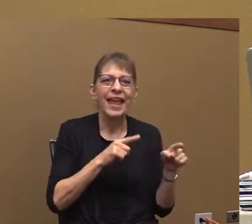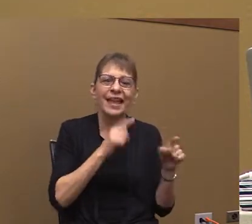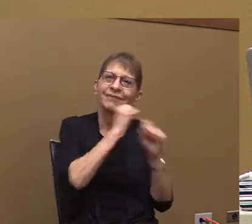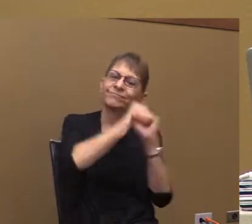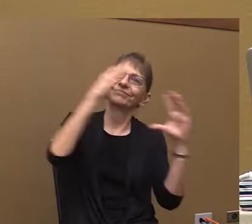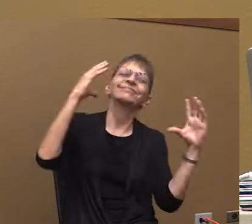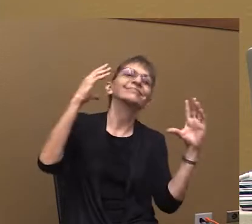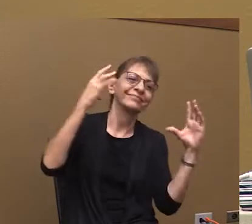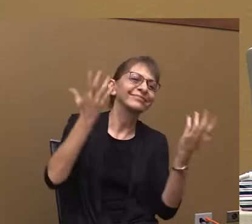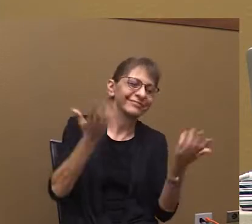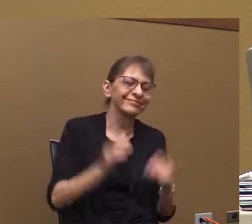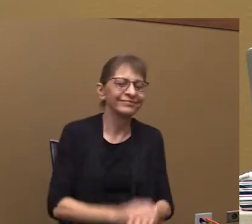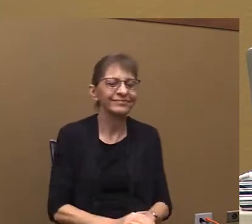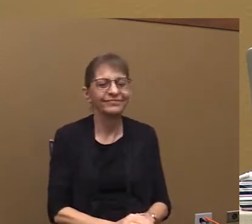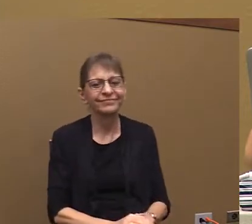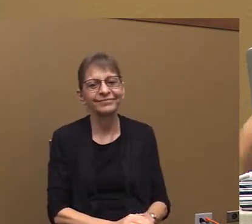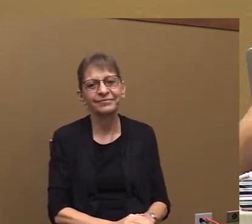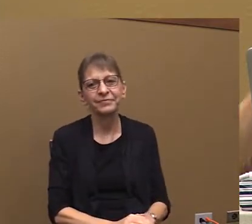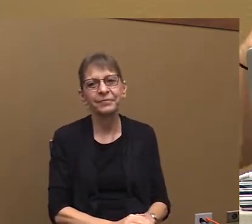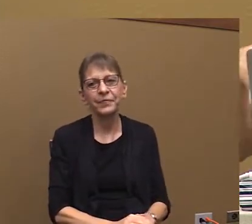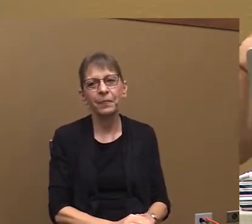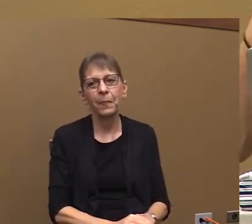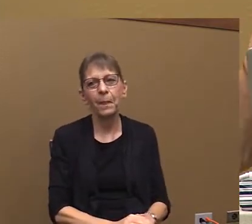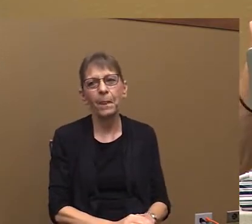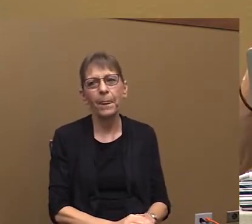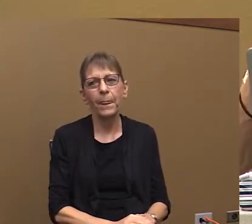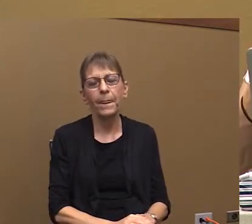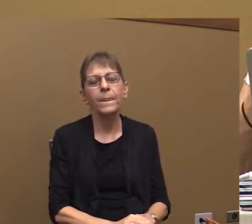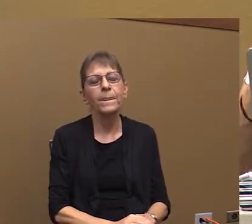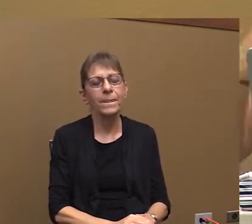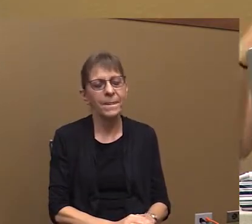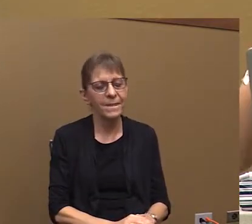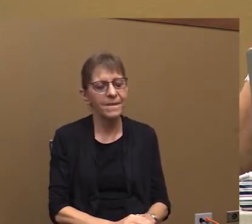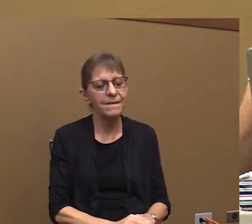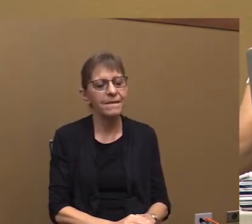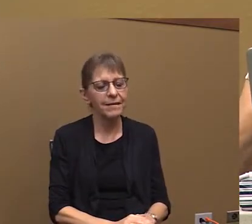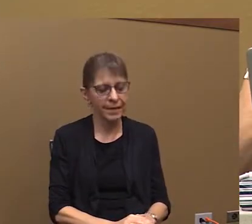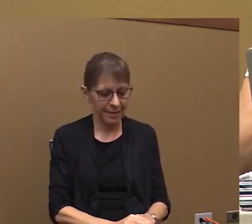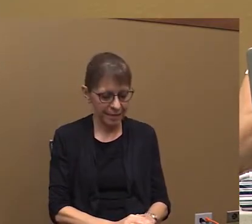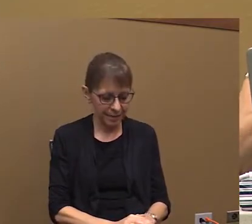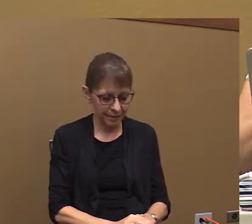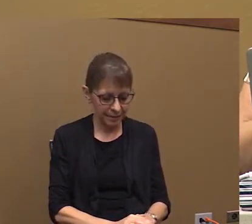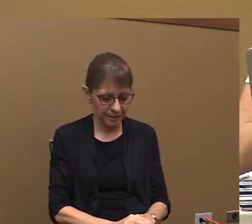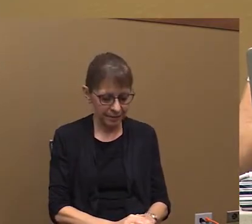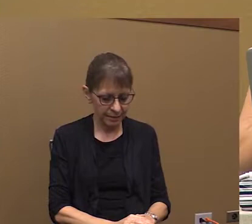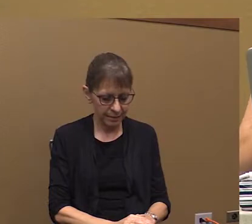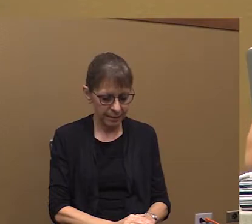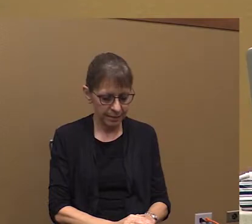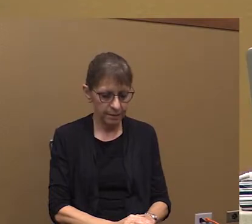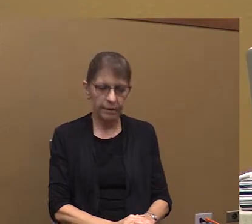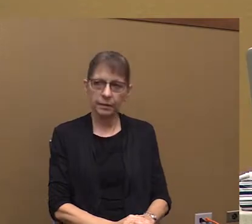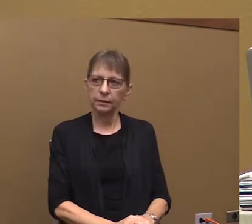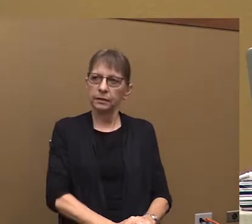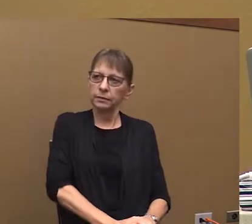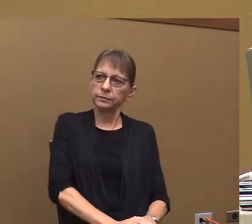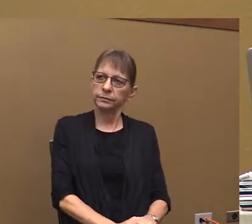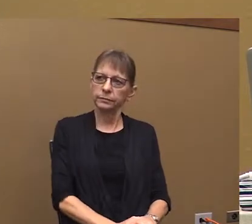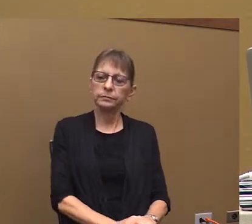respond the way, that they may not be feeling the way that we see them